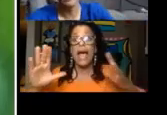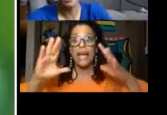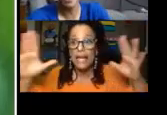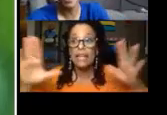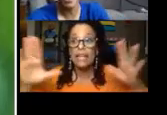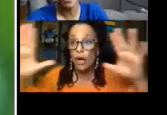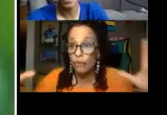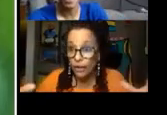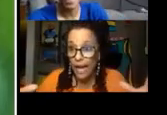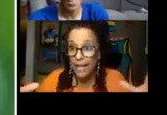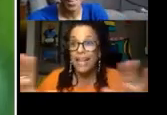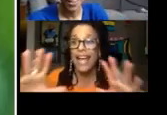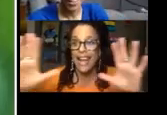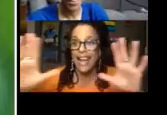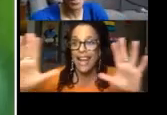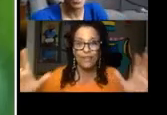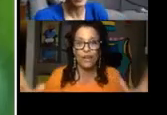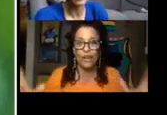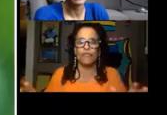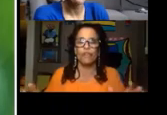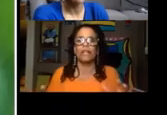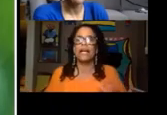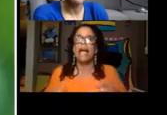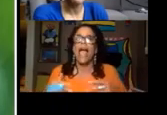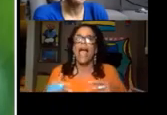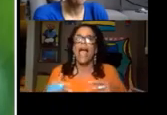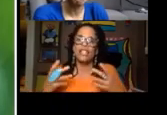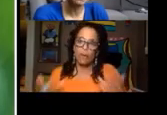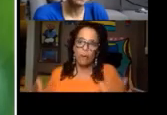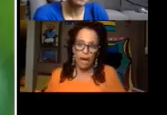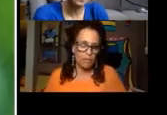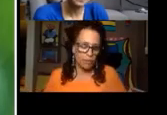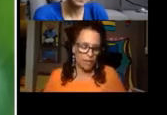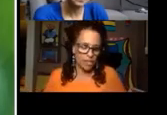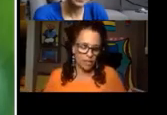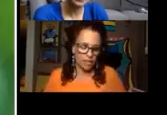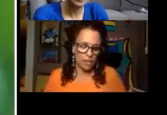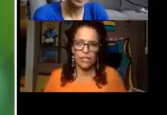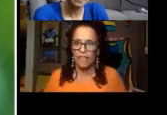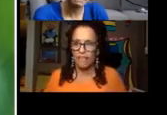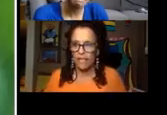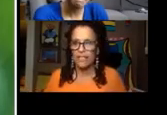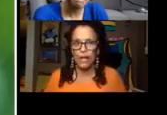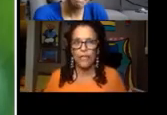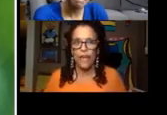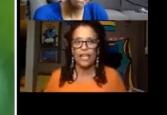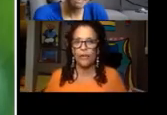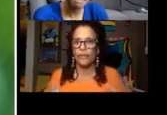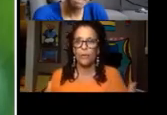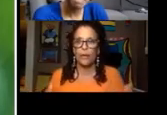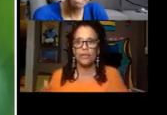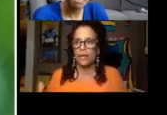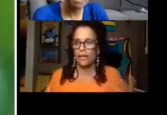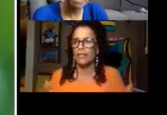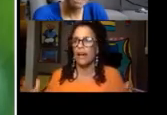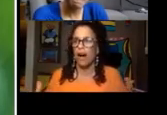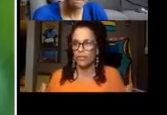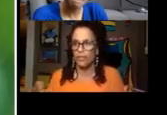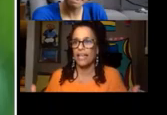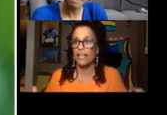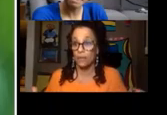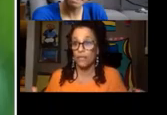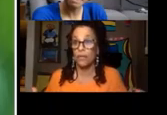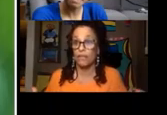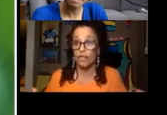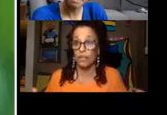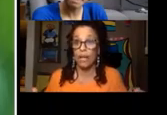and it ain't even over yet. It ain't even over. And she reminded me, she's in her 70s, you know, that, you know, 2020 is also the